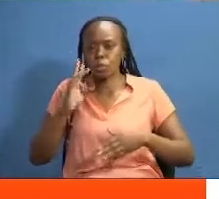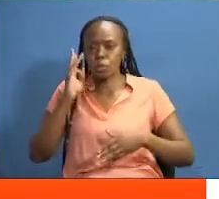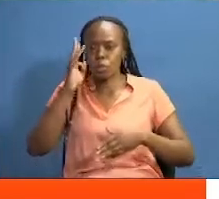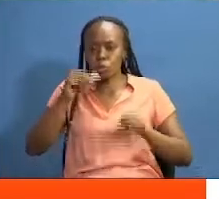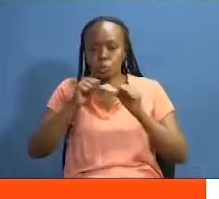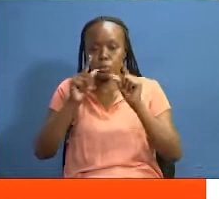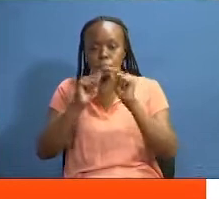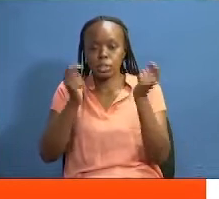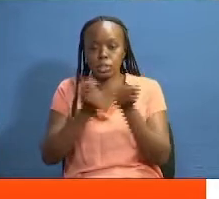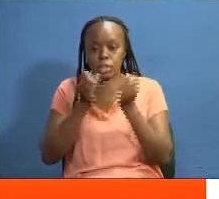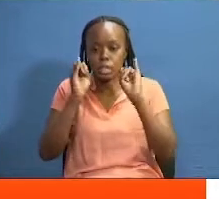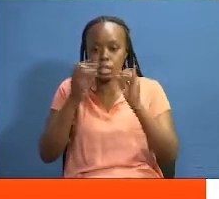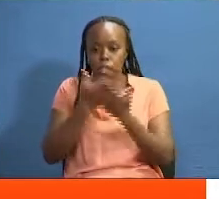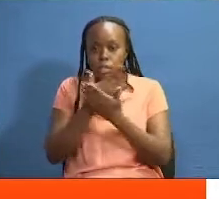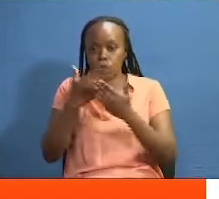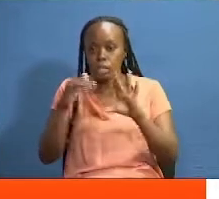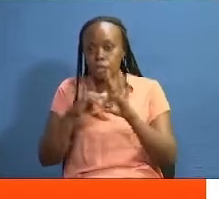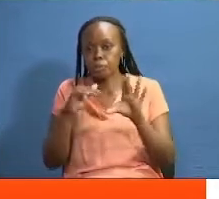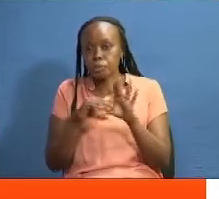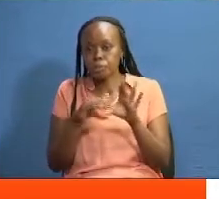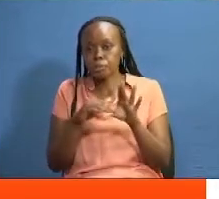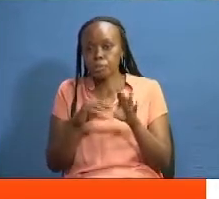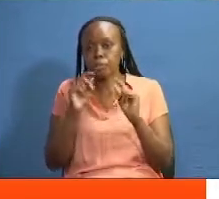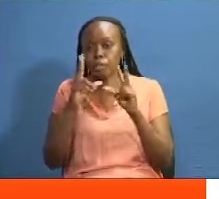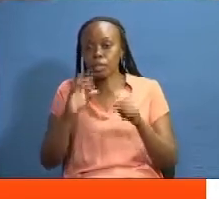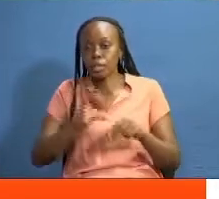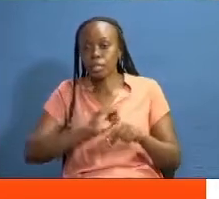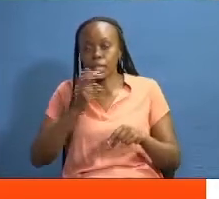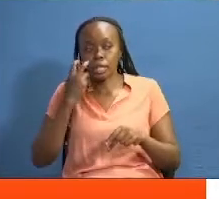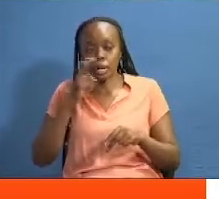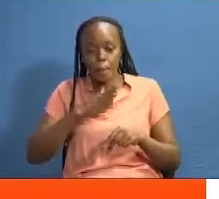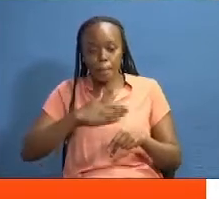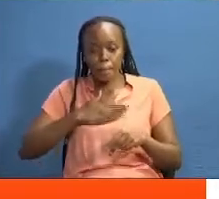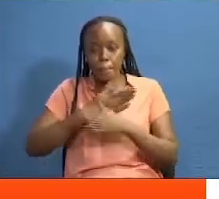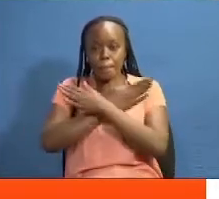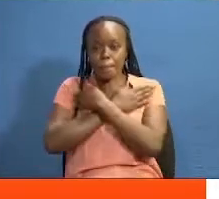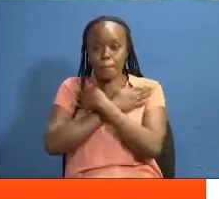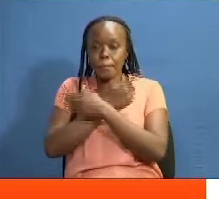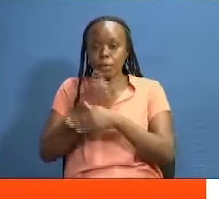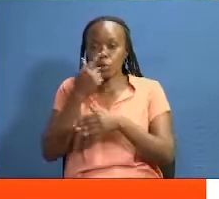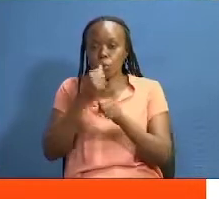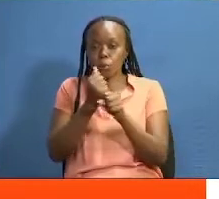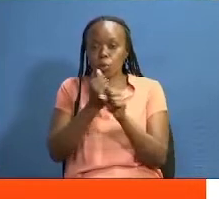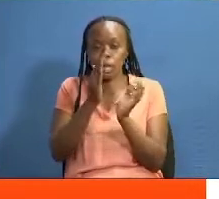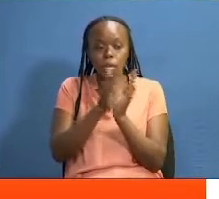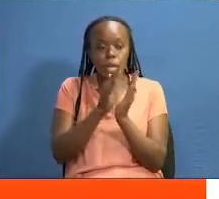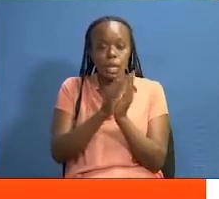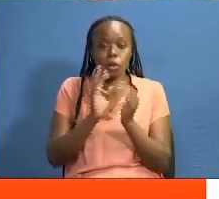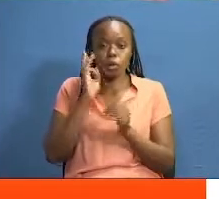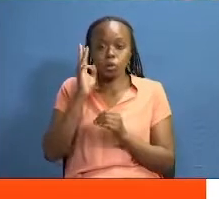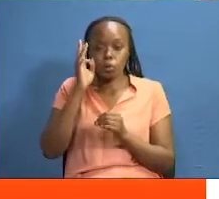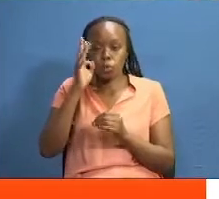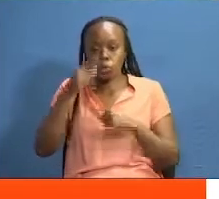mile to try new things out, okay? I've seen my friends who were working in the banks. There was a story that